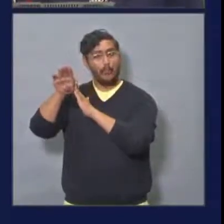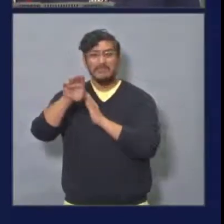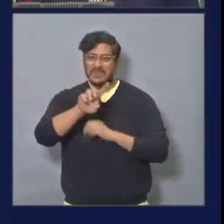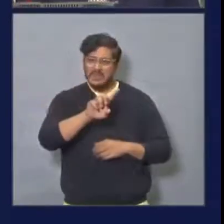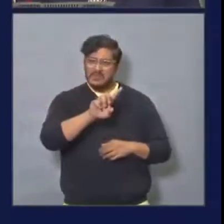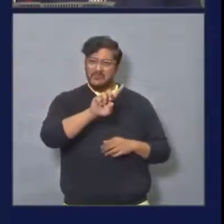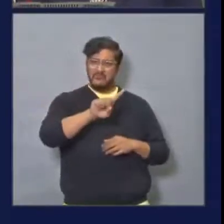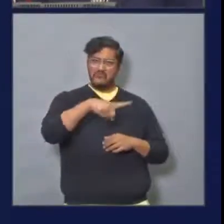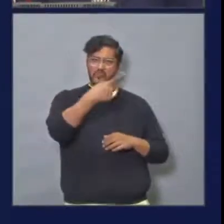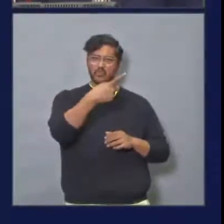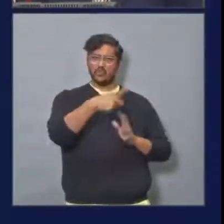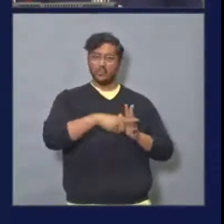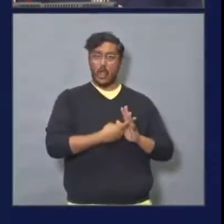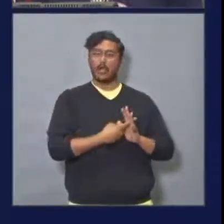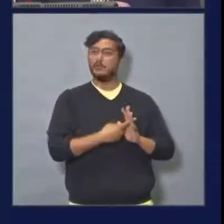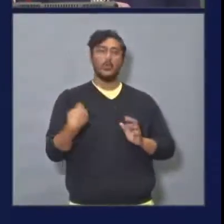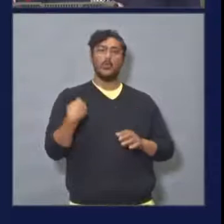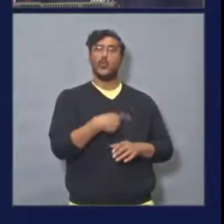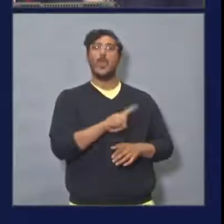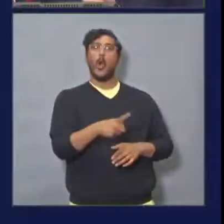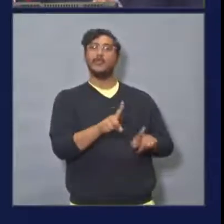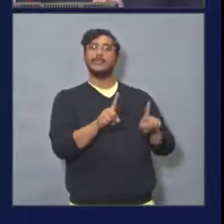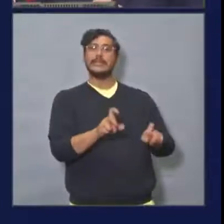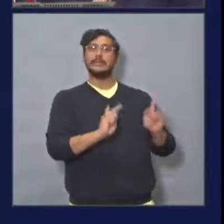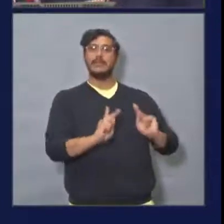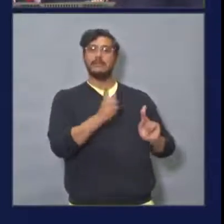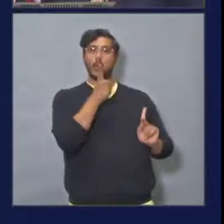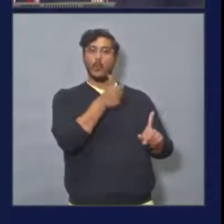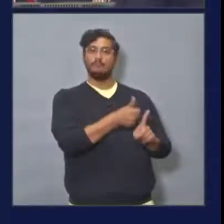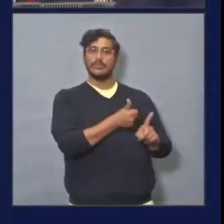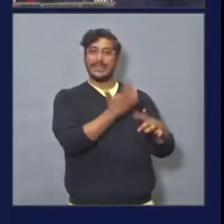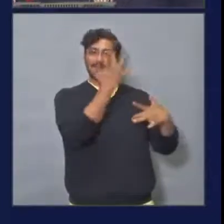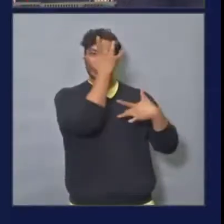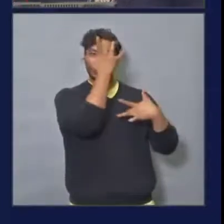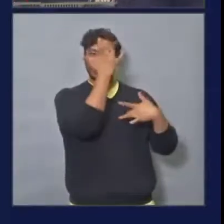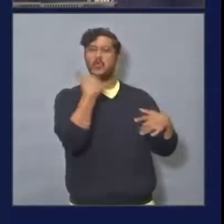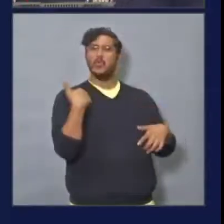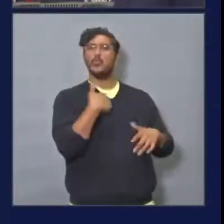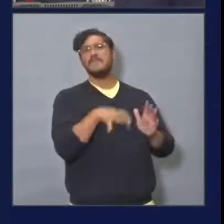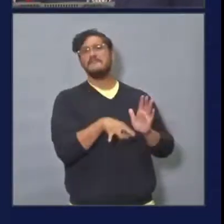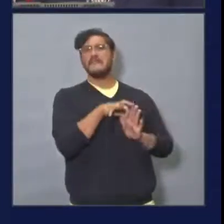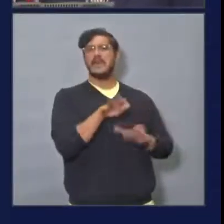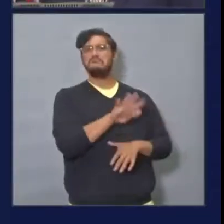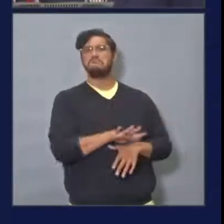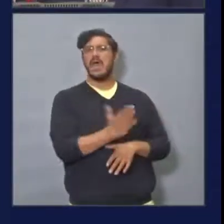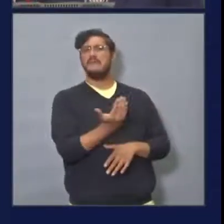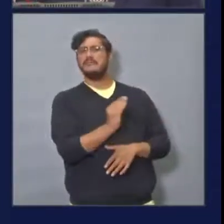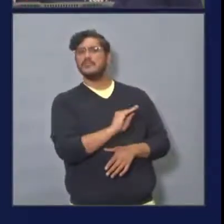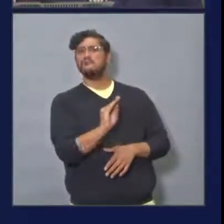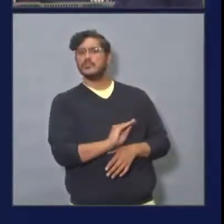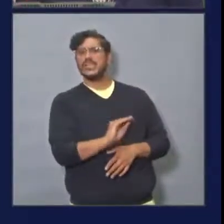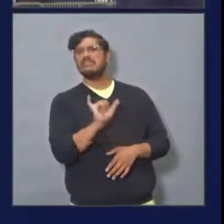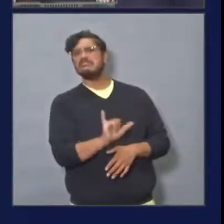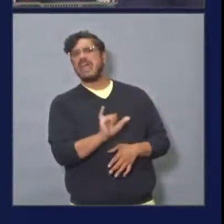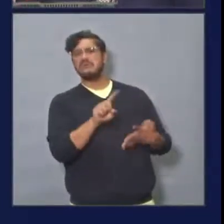testing people who were sick, our positivity rate was about 15%. That's back in early April. Now,